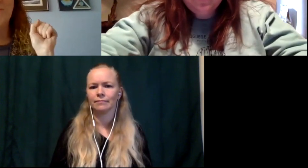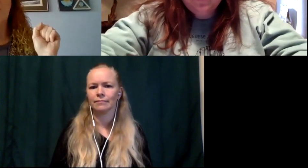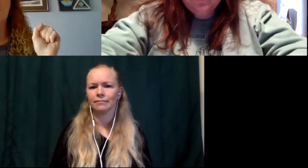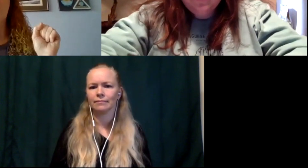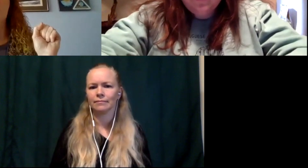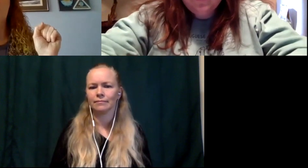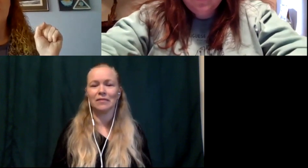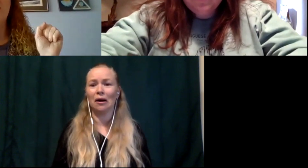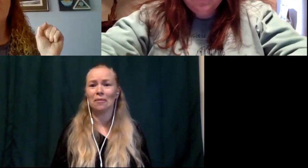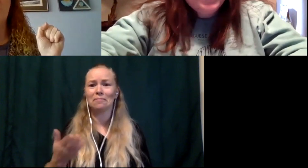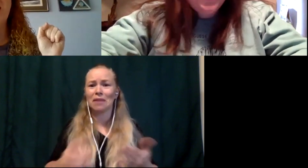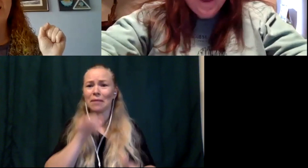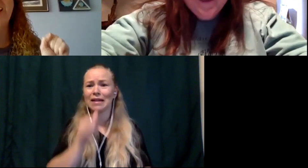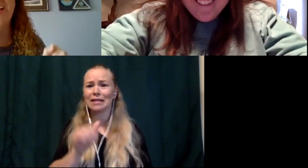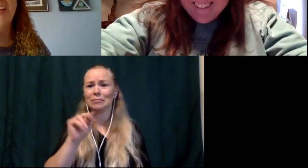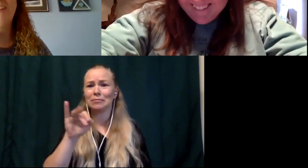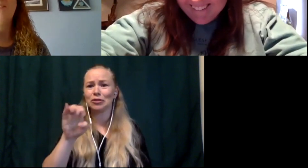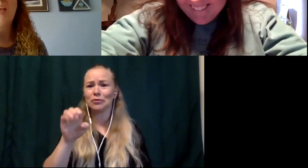Oh, maybe I didn't mute for that. Sorry.